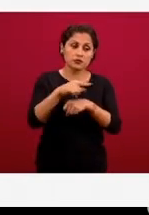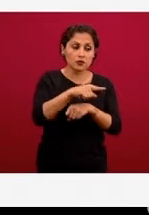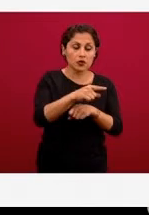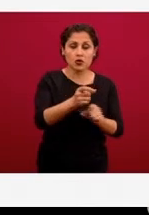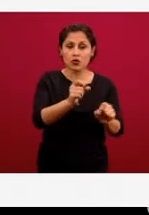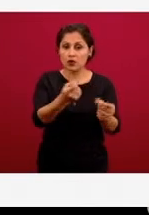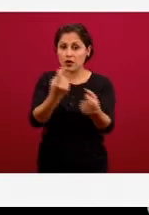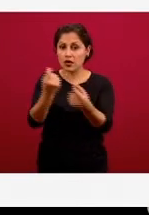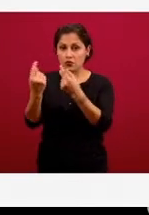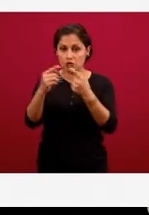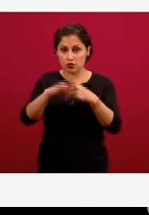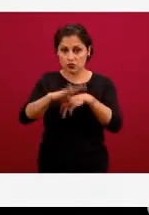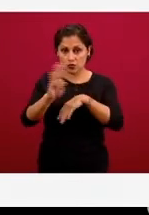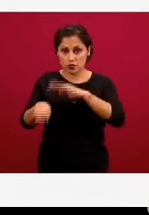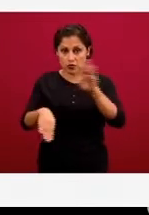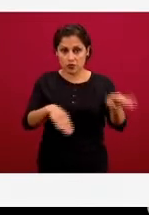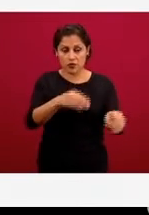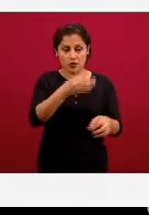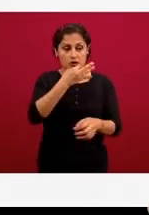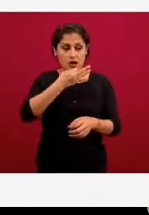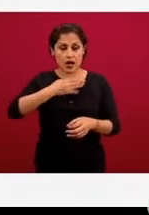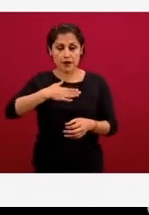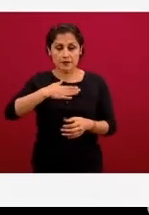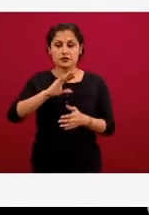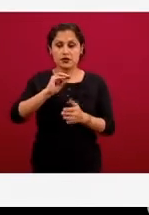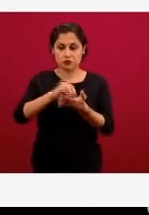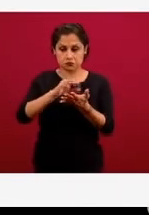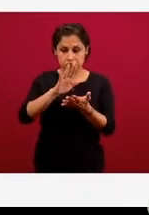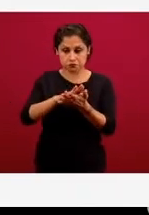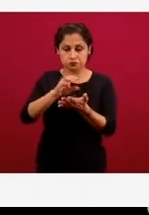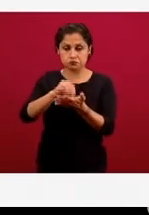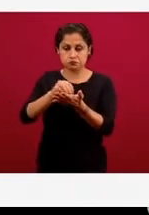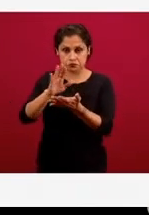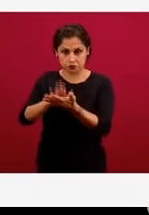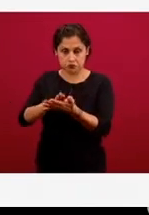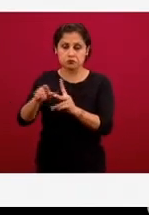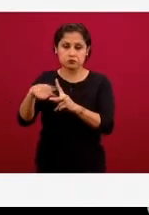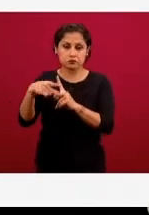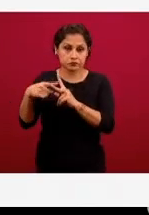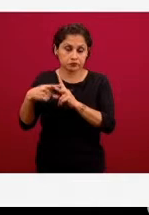confirmation for those cases, then we will change that yellow bar to blue.